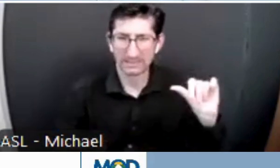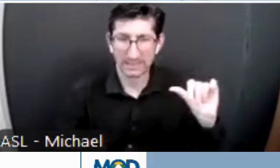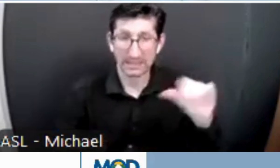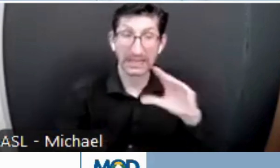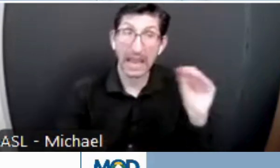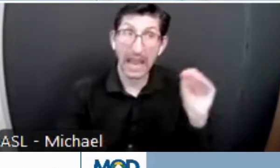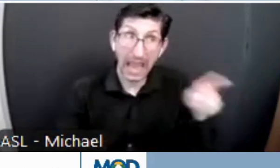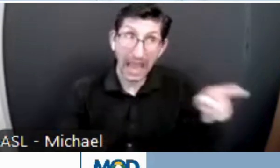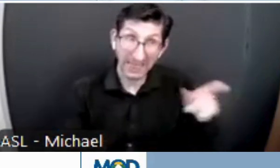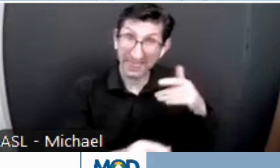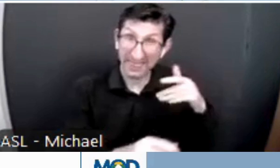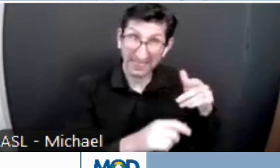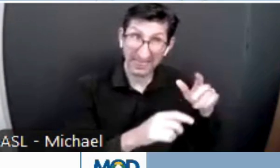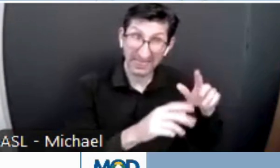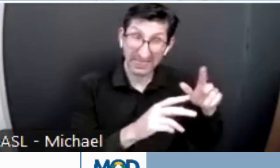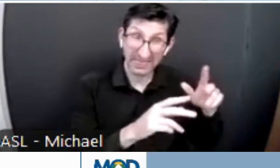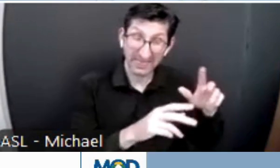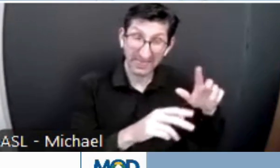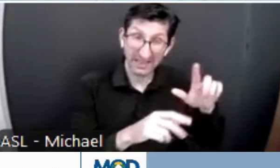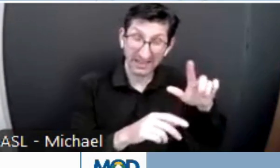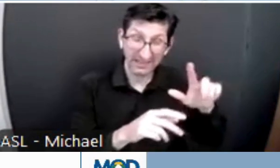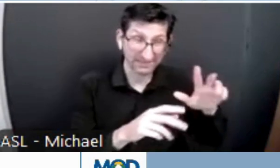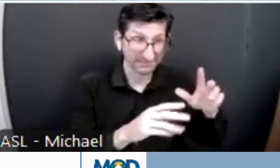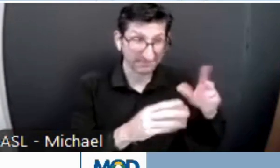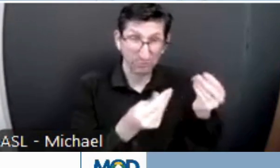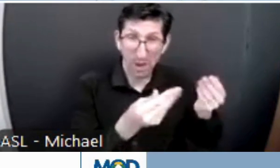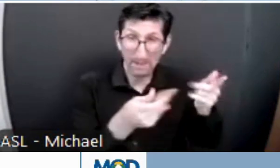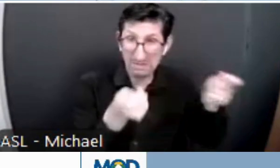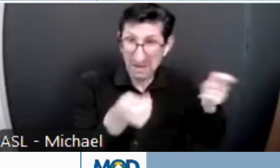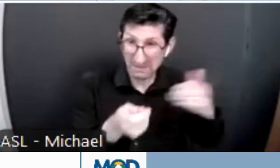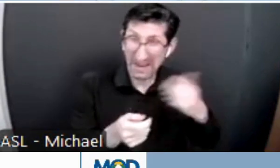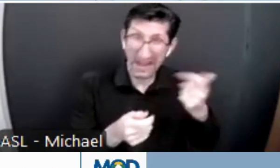have the staffing to be able to always guarantee that.